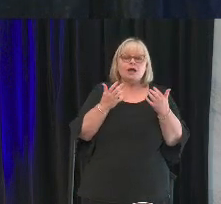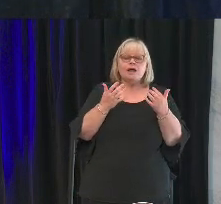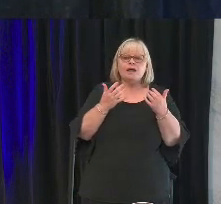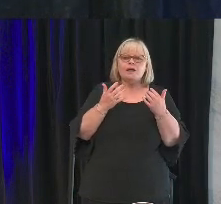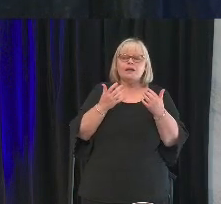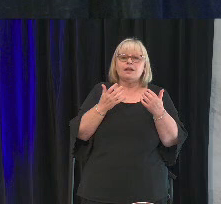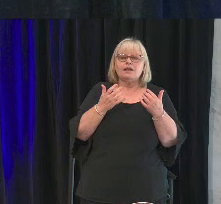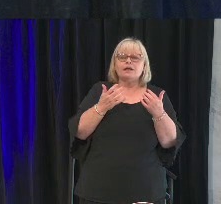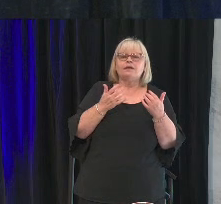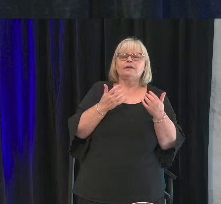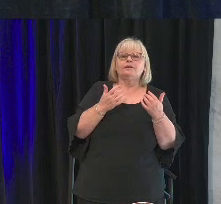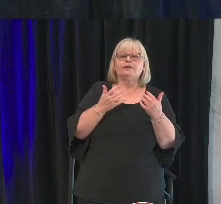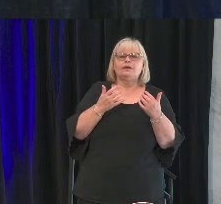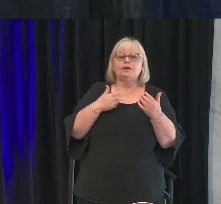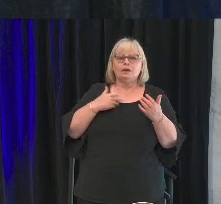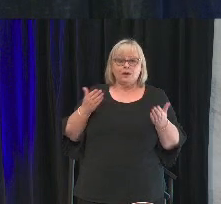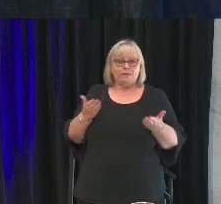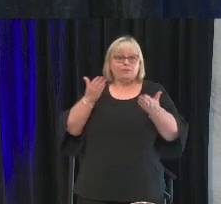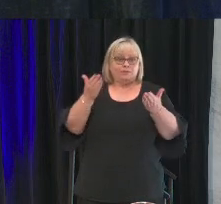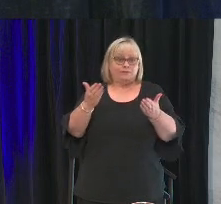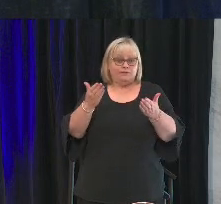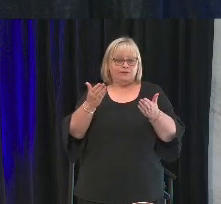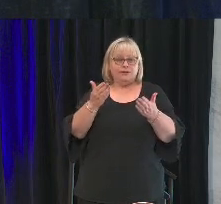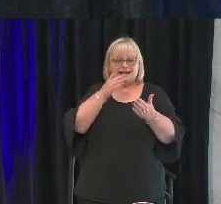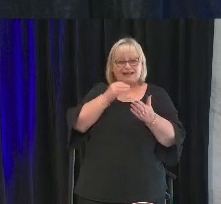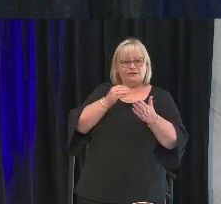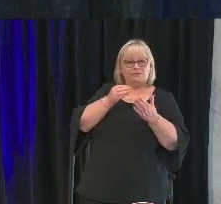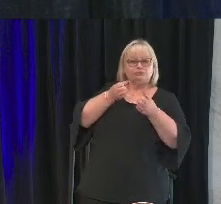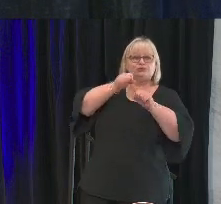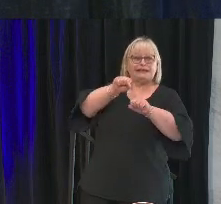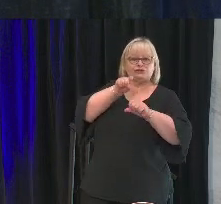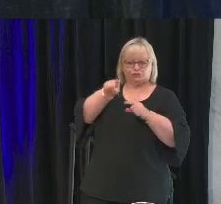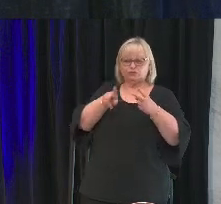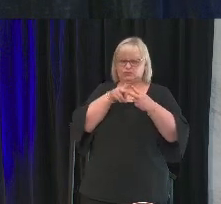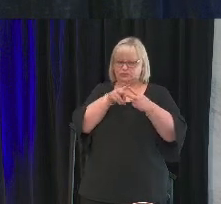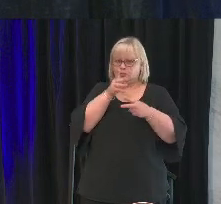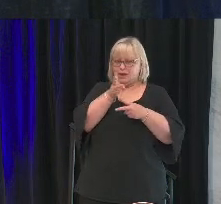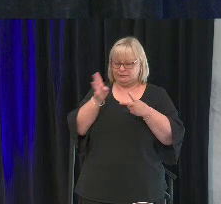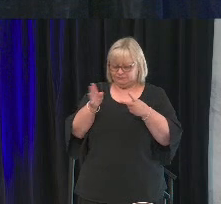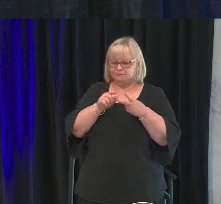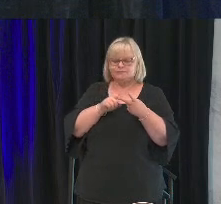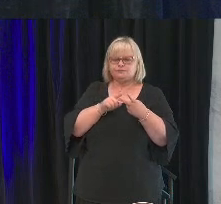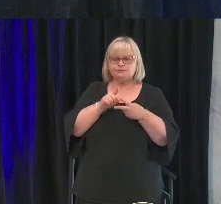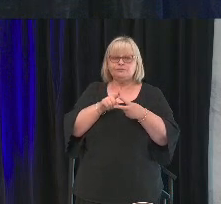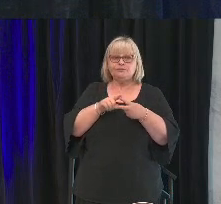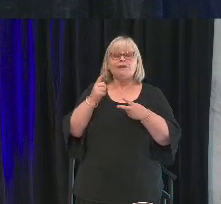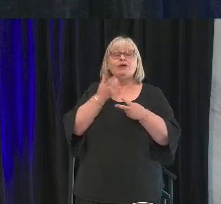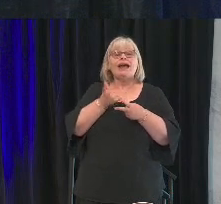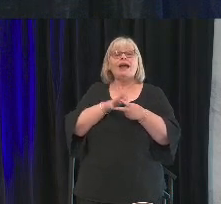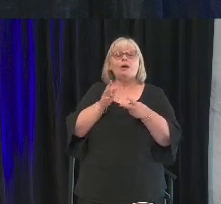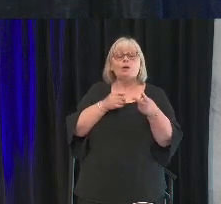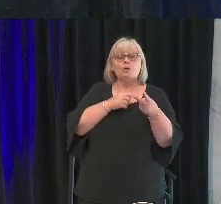we offer up a protection in two forms. The first way that we're going to look after you is